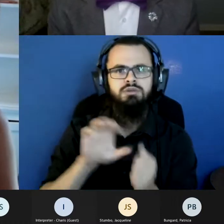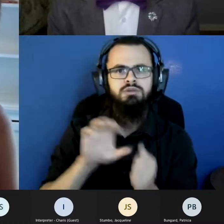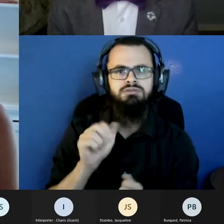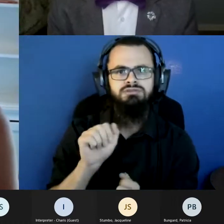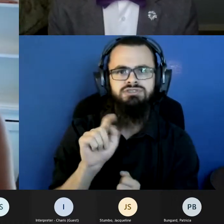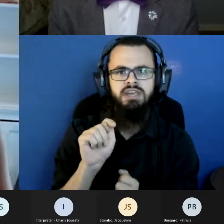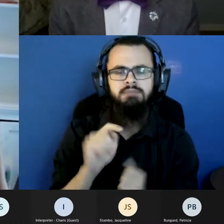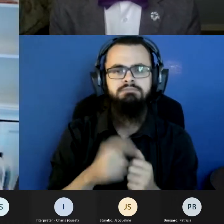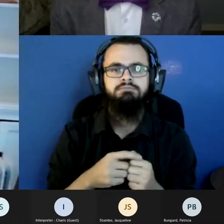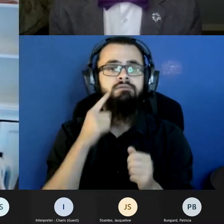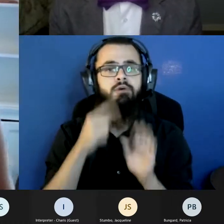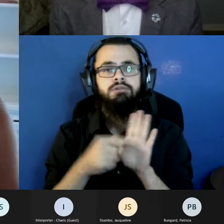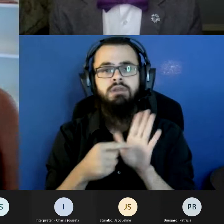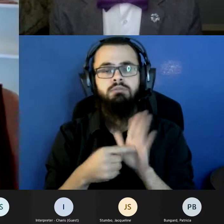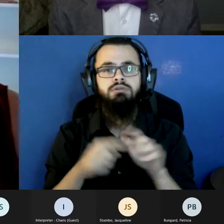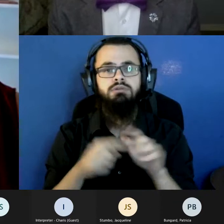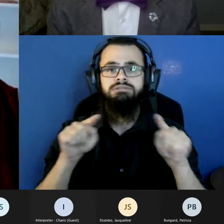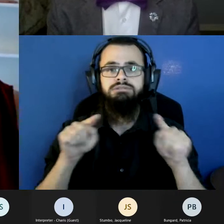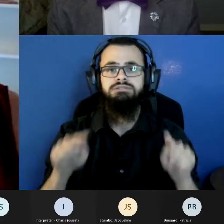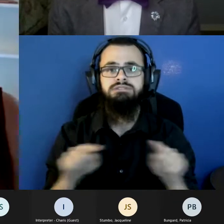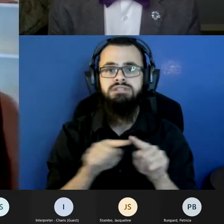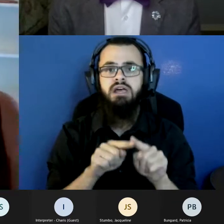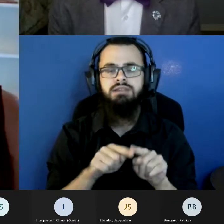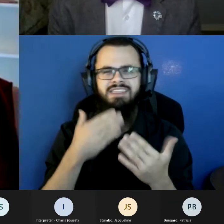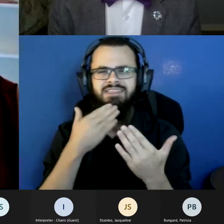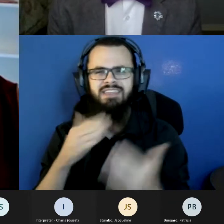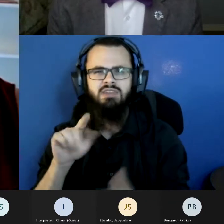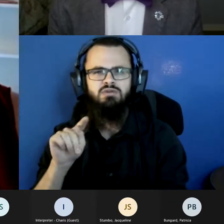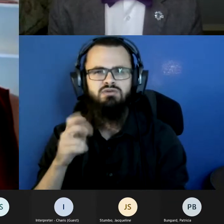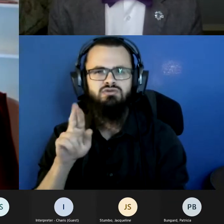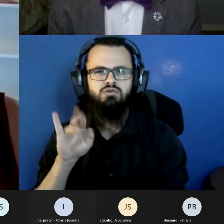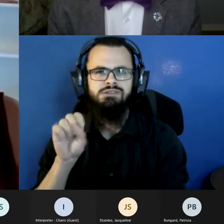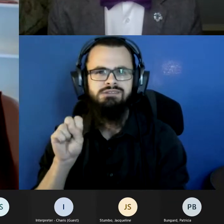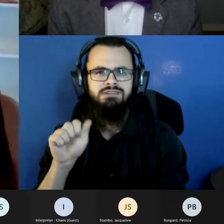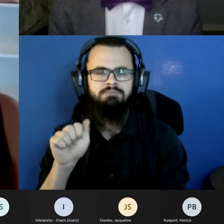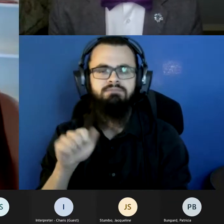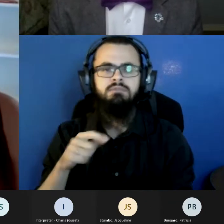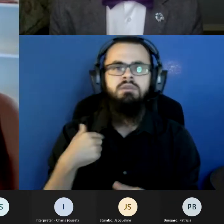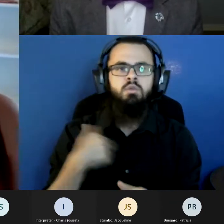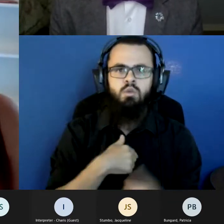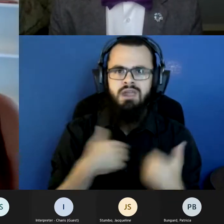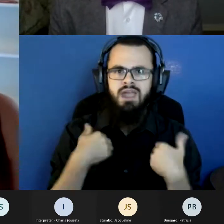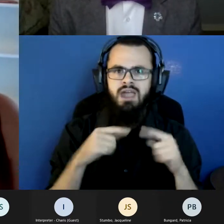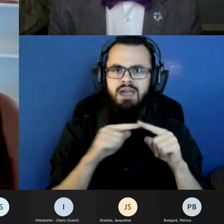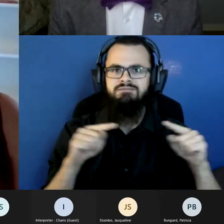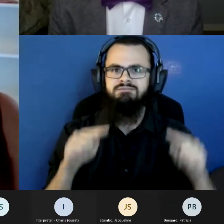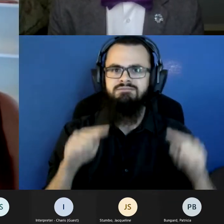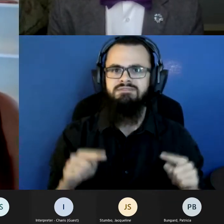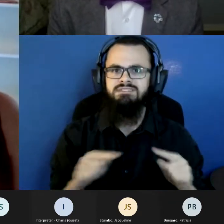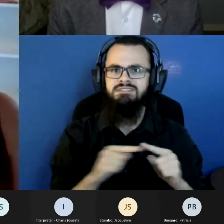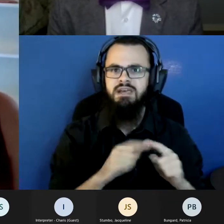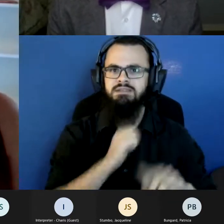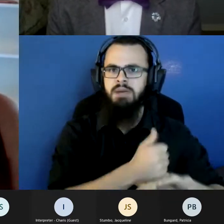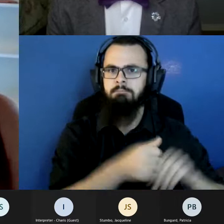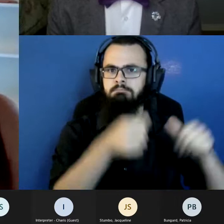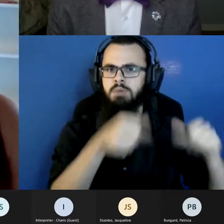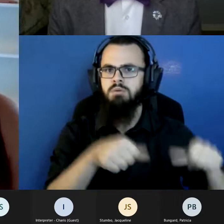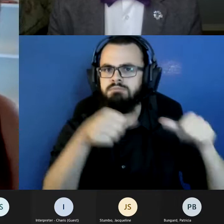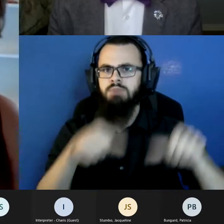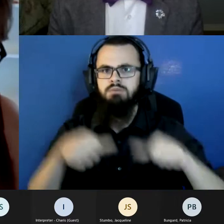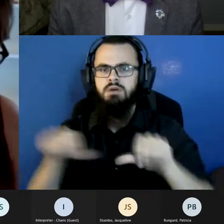to buildings. Thanks, Teresa. We do have signage available to remind folks that masks are required in